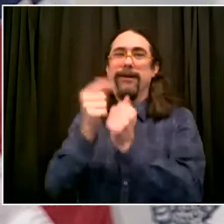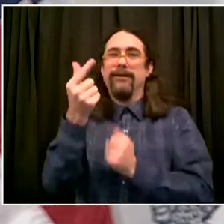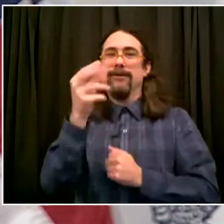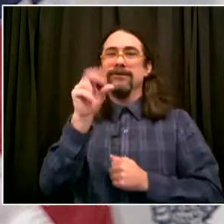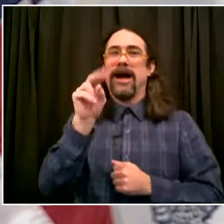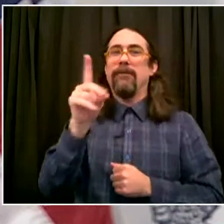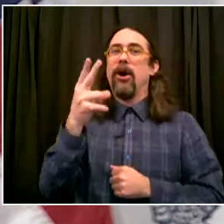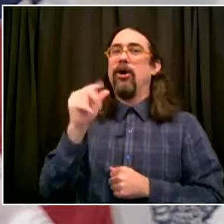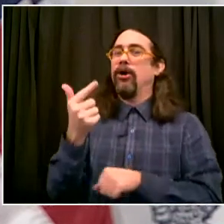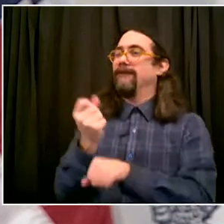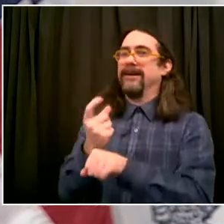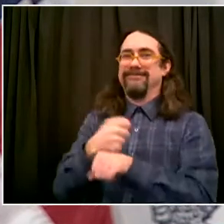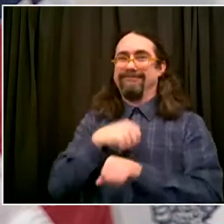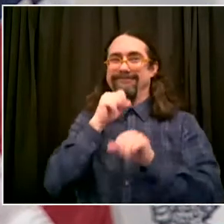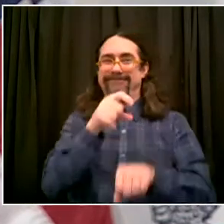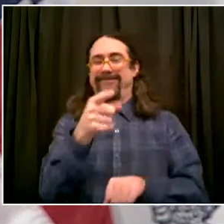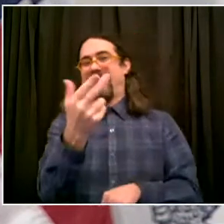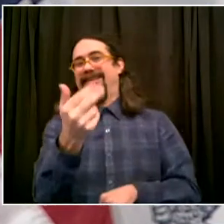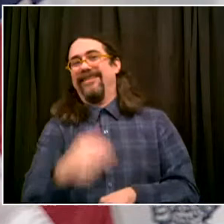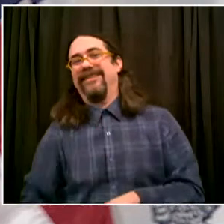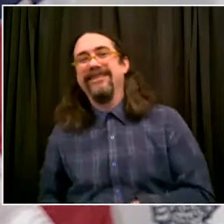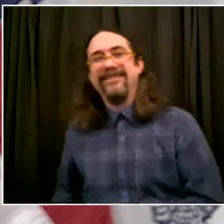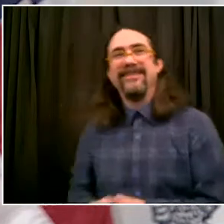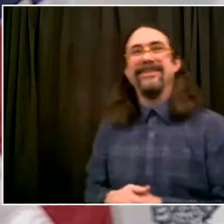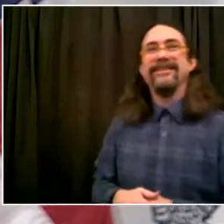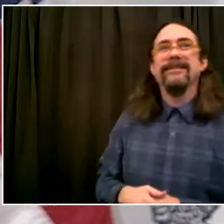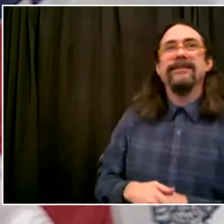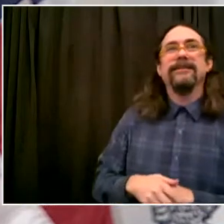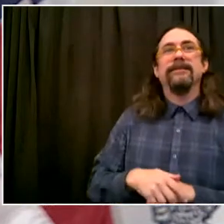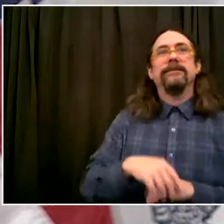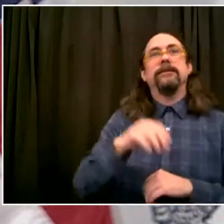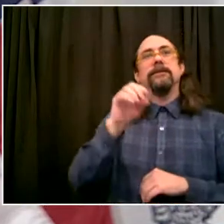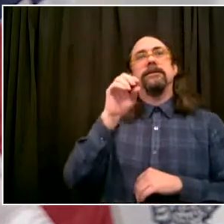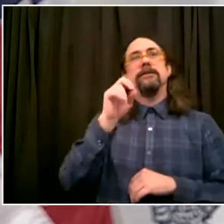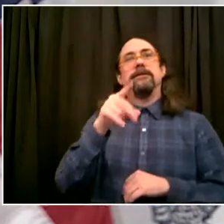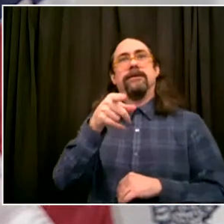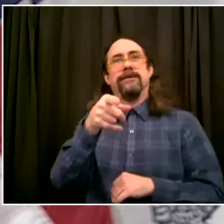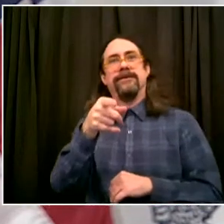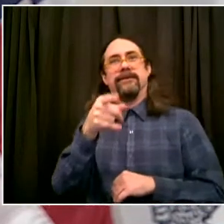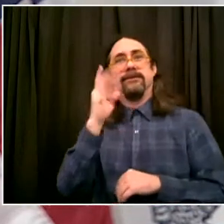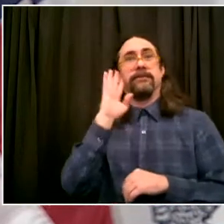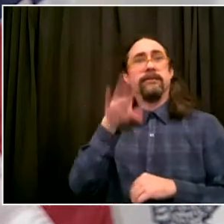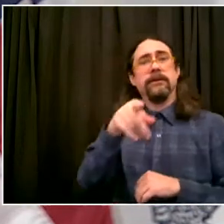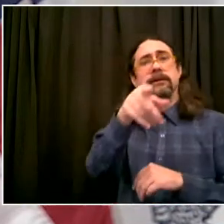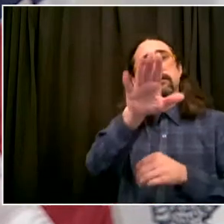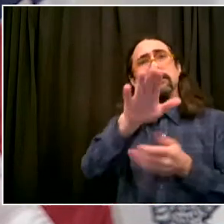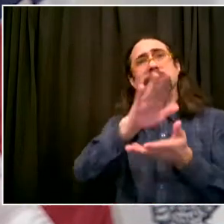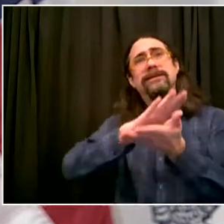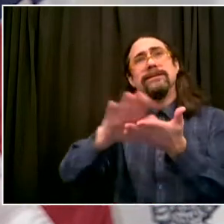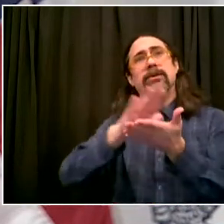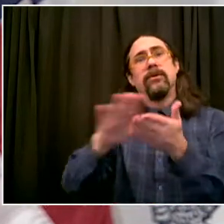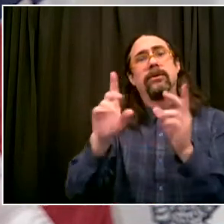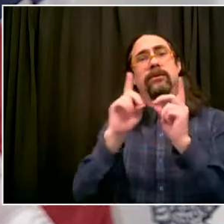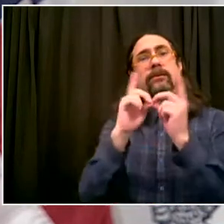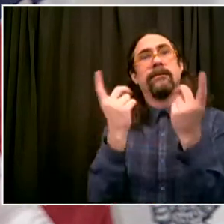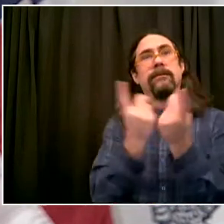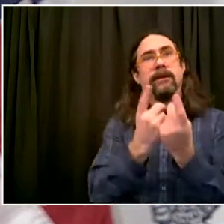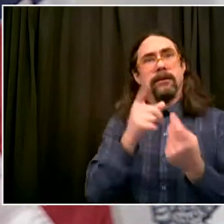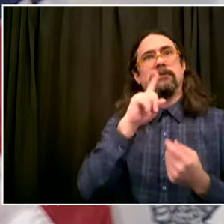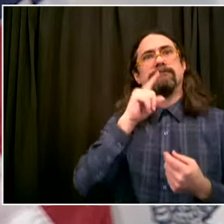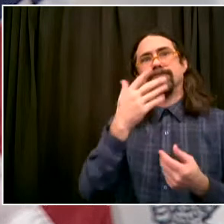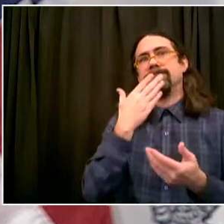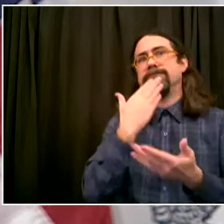Queens twice already. There you go. So There you go. Congratulations, Ed. All right, what do you got? On